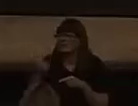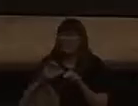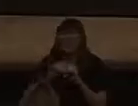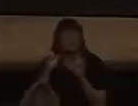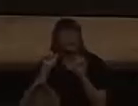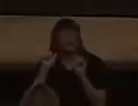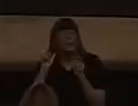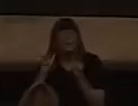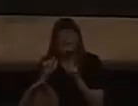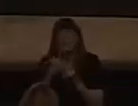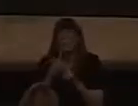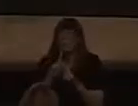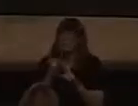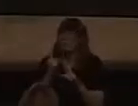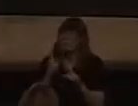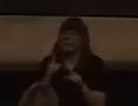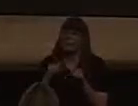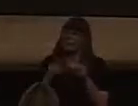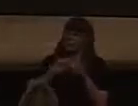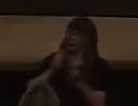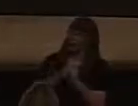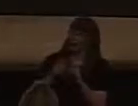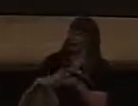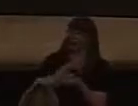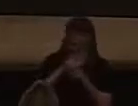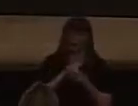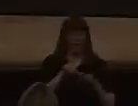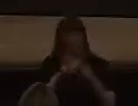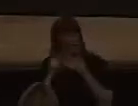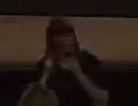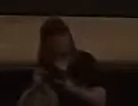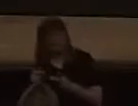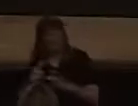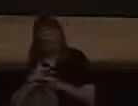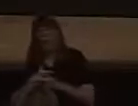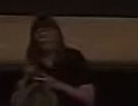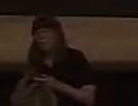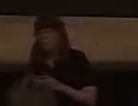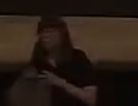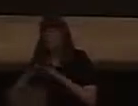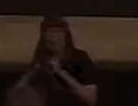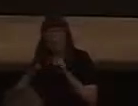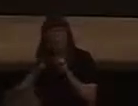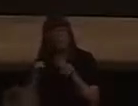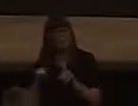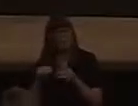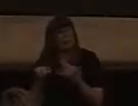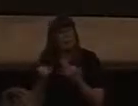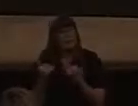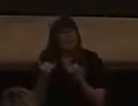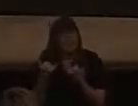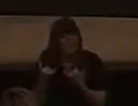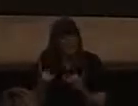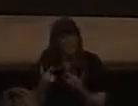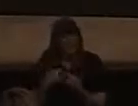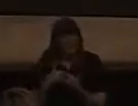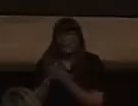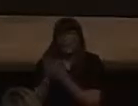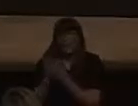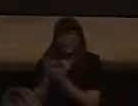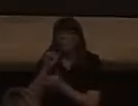kind of systematically change what it means to visit a historic house museum. So not only are we